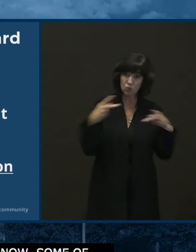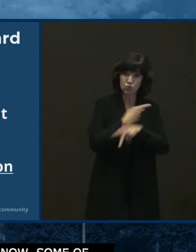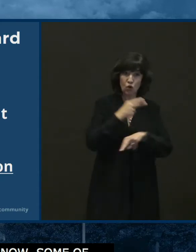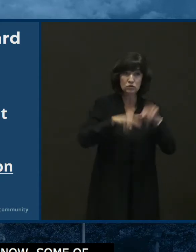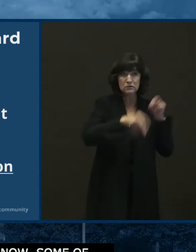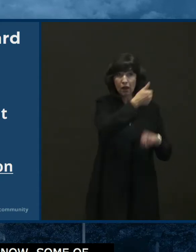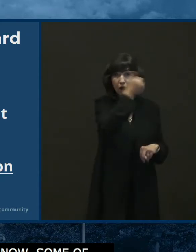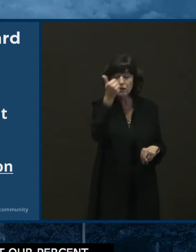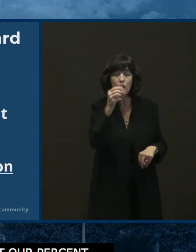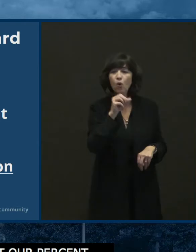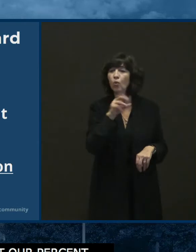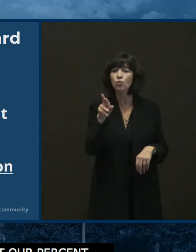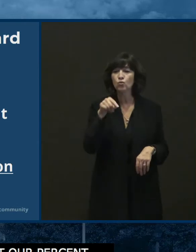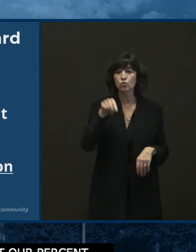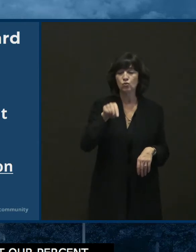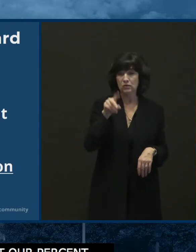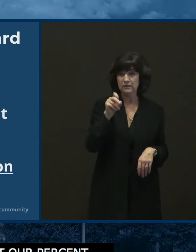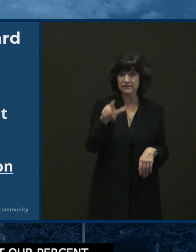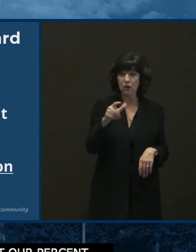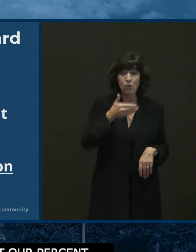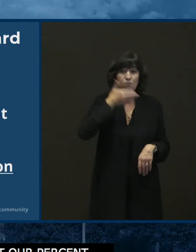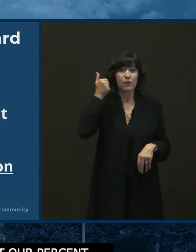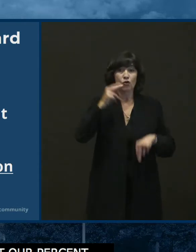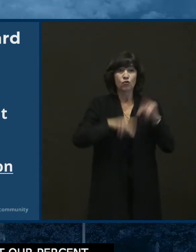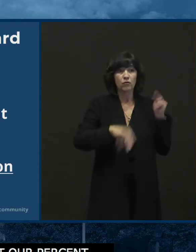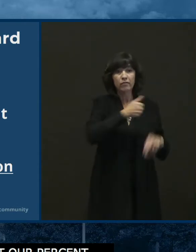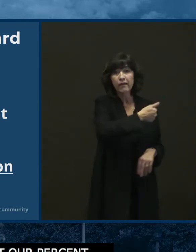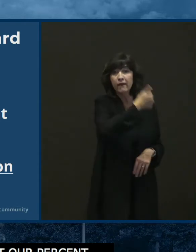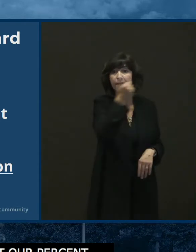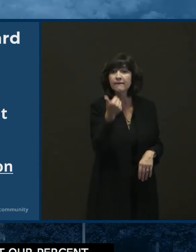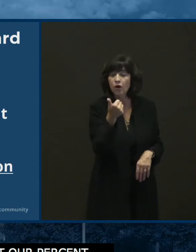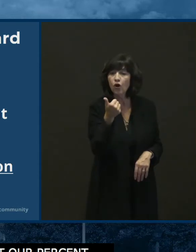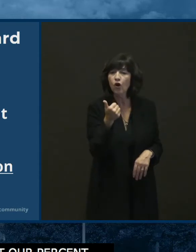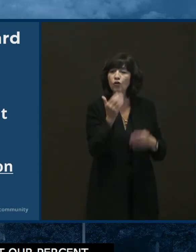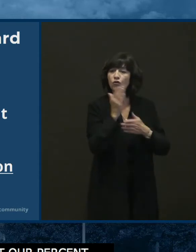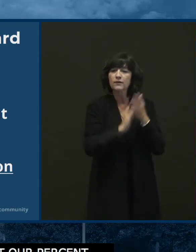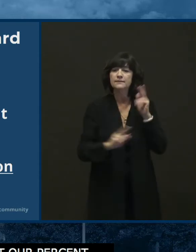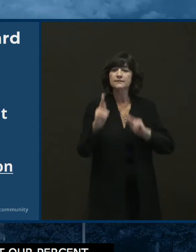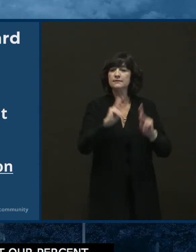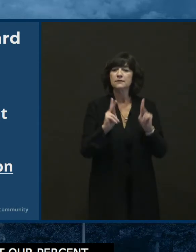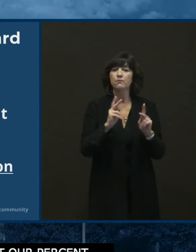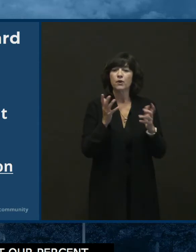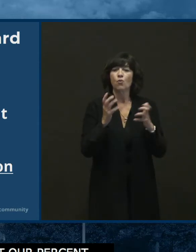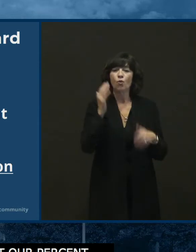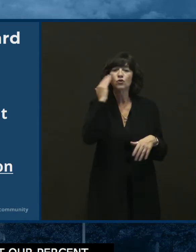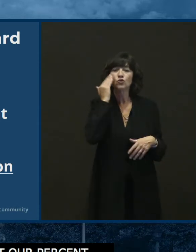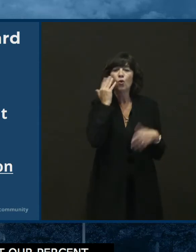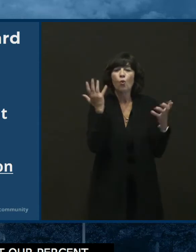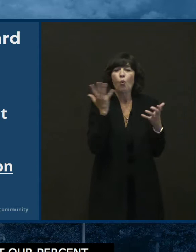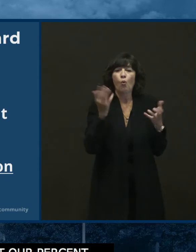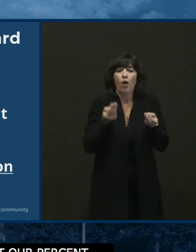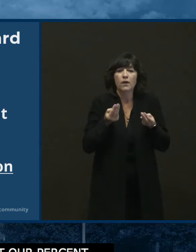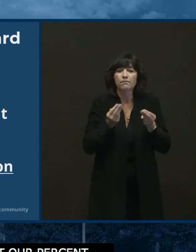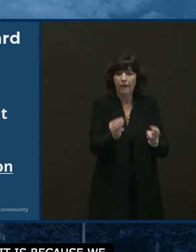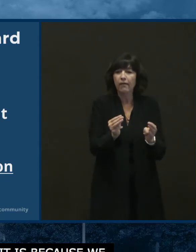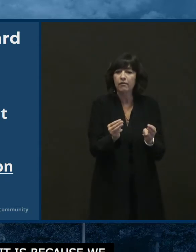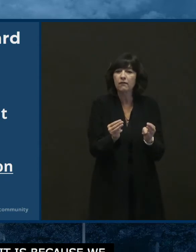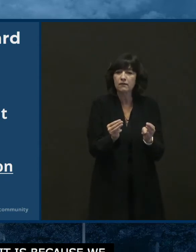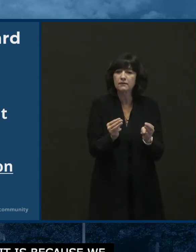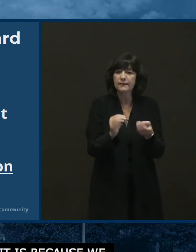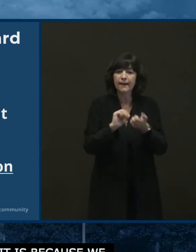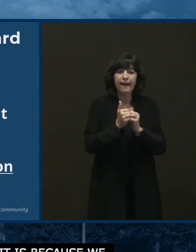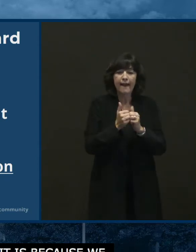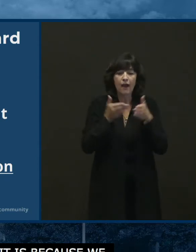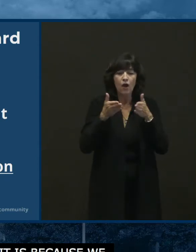that is because we're using a different methodology by some comparison points. So by